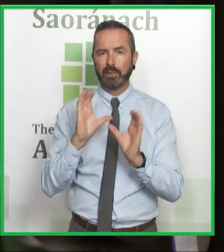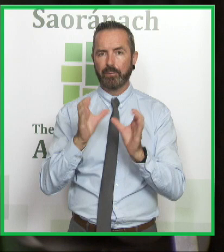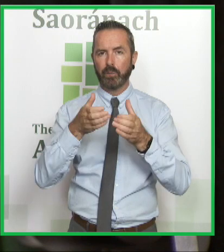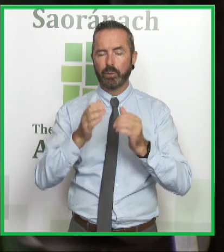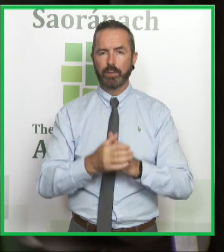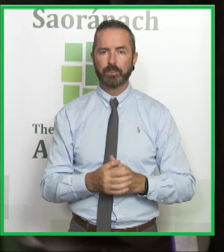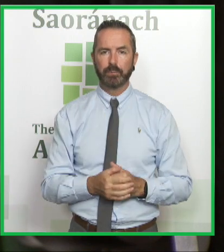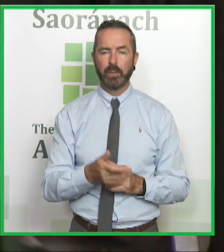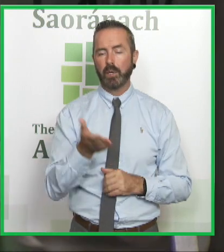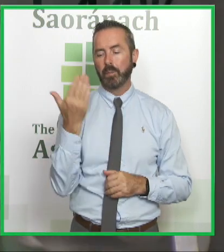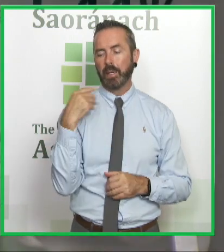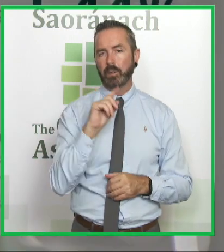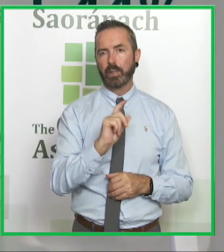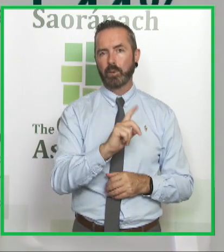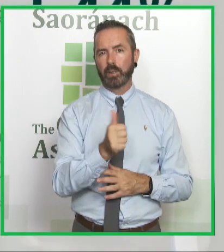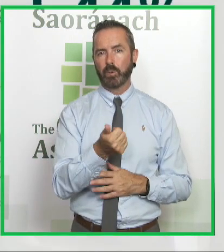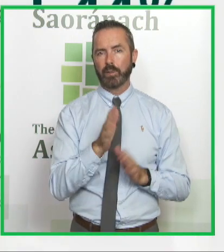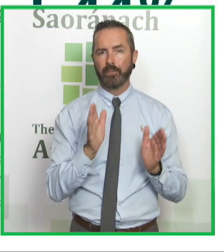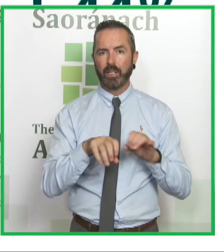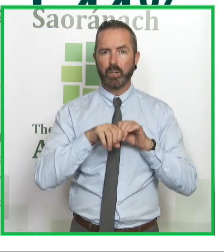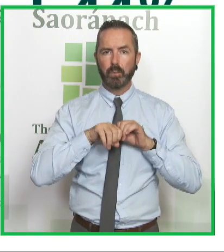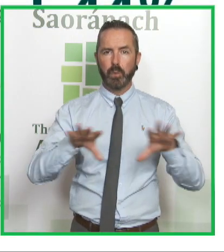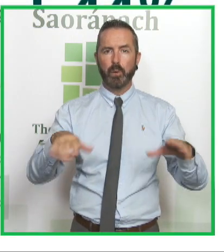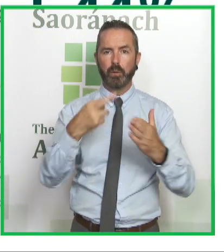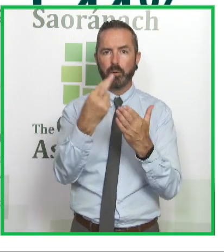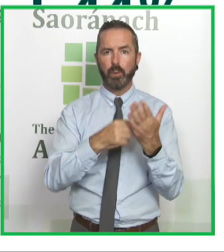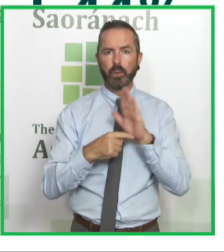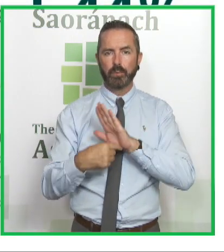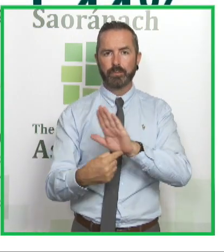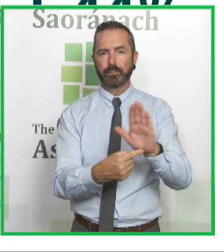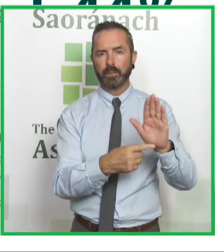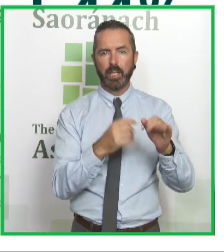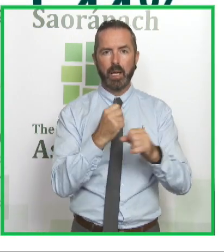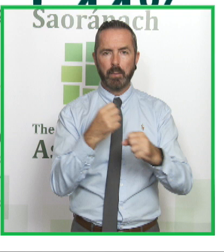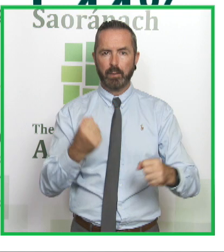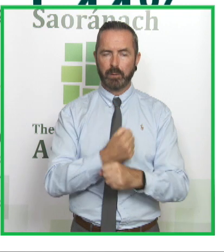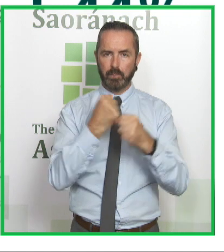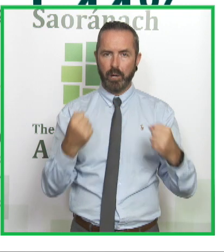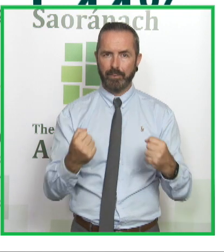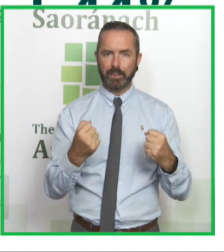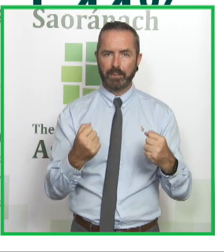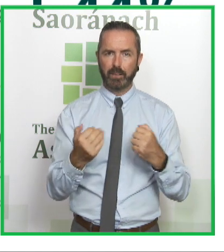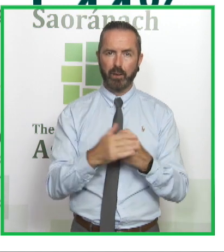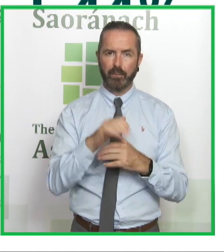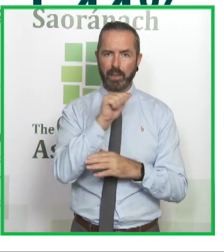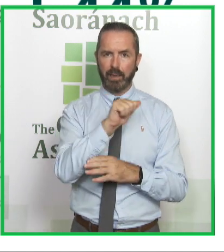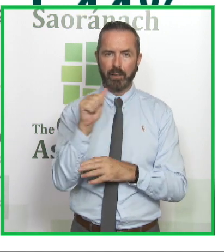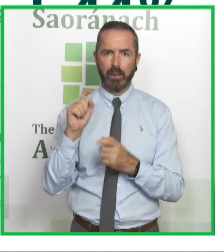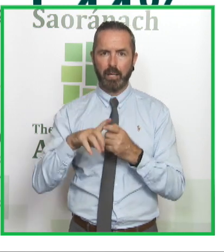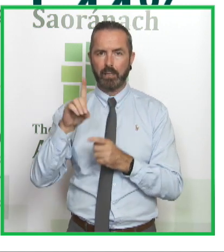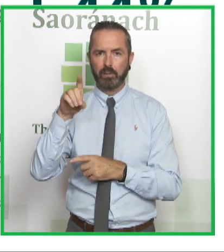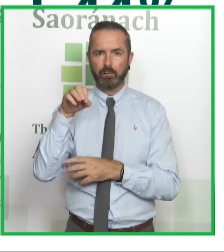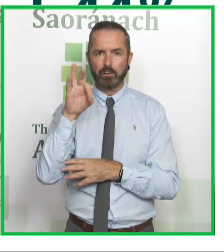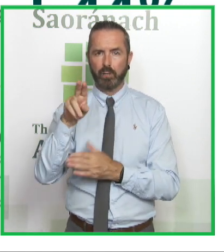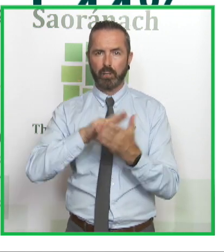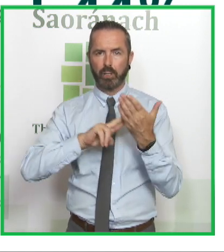In 2021, we published a research report on the prevalence of alcohol and drug use amongst the probation client